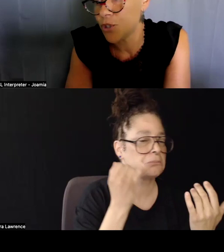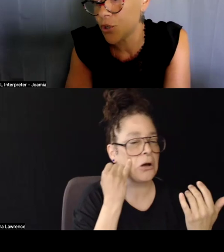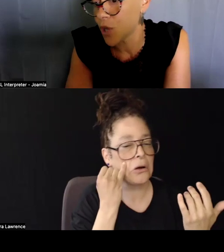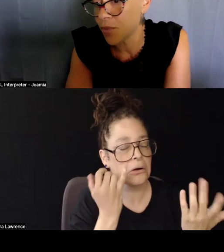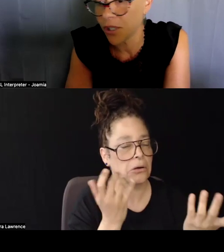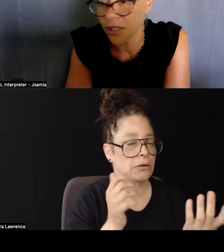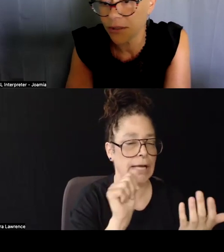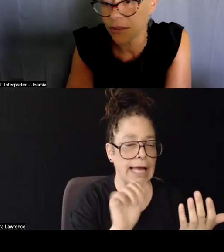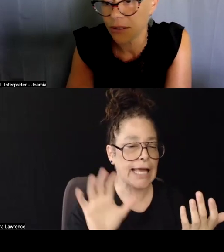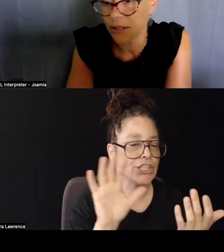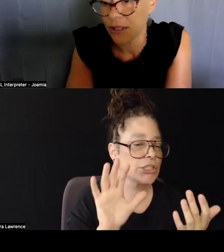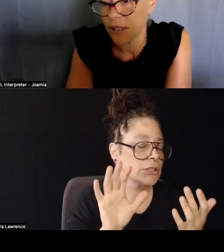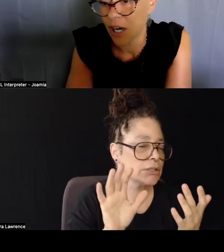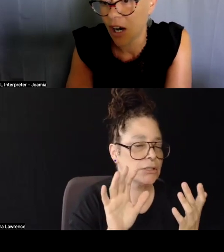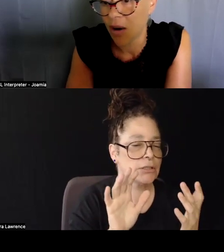you choose a book,